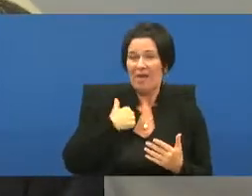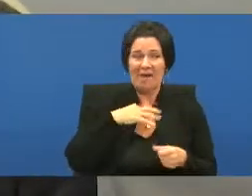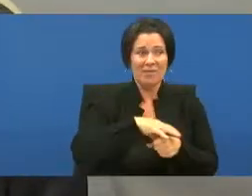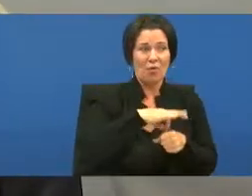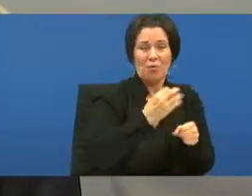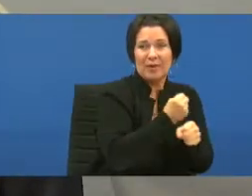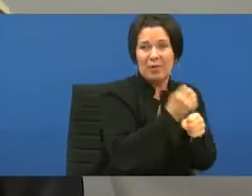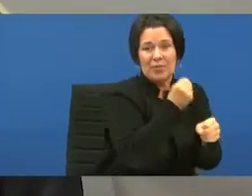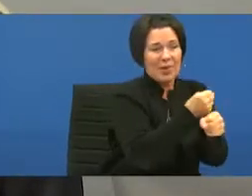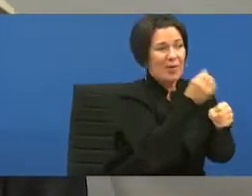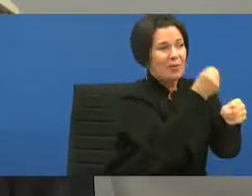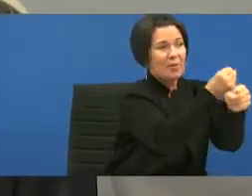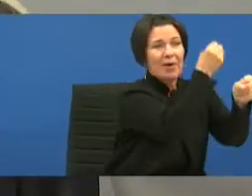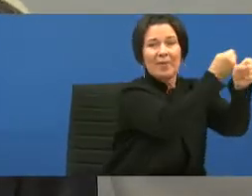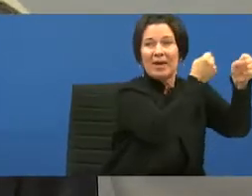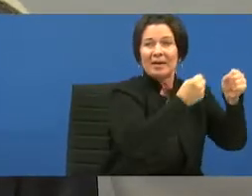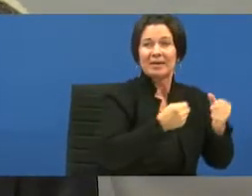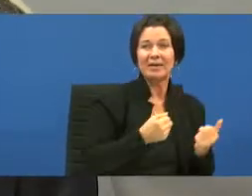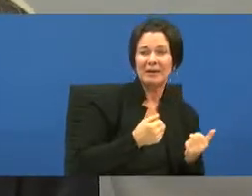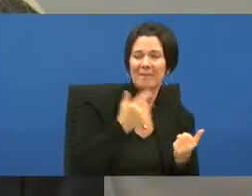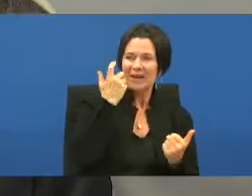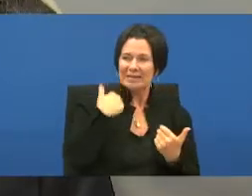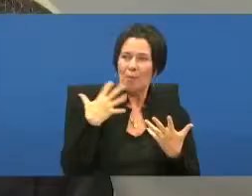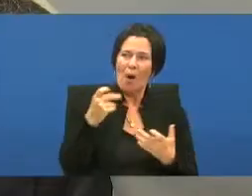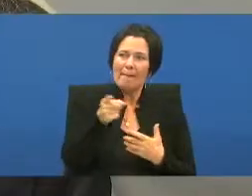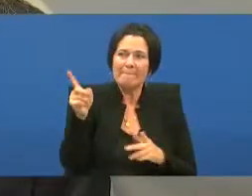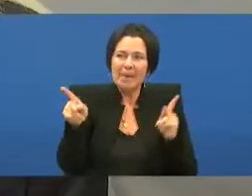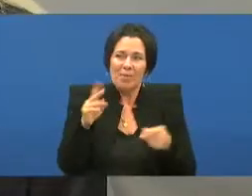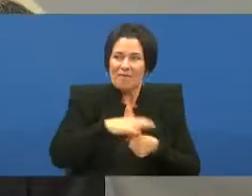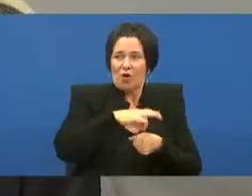the public appeal so I get elected again, so